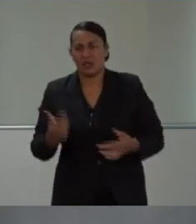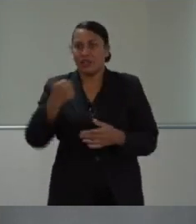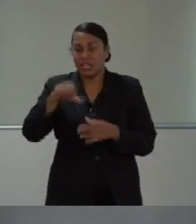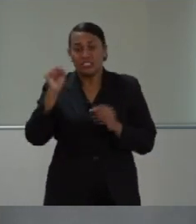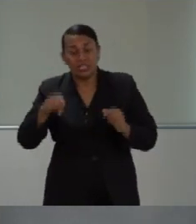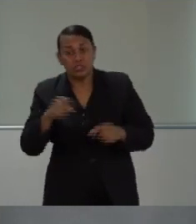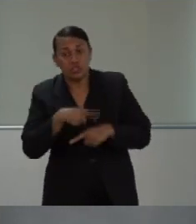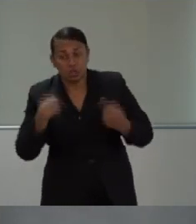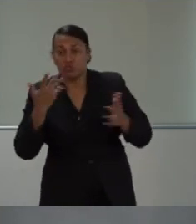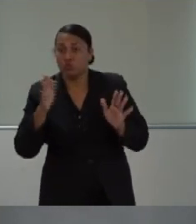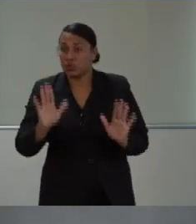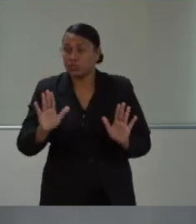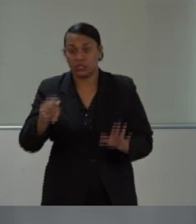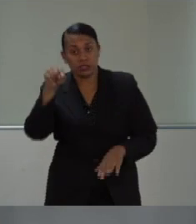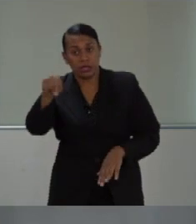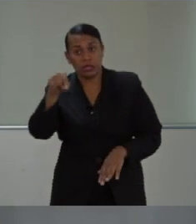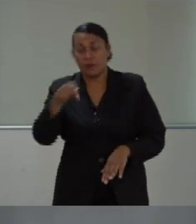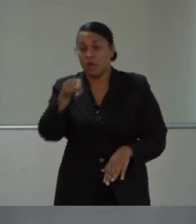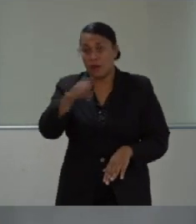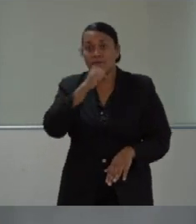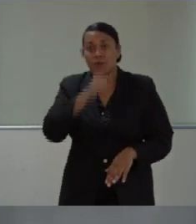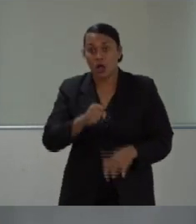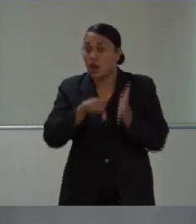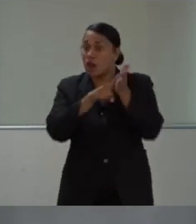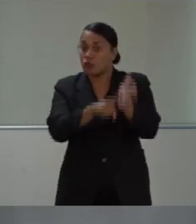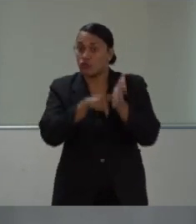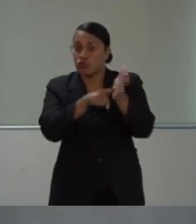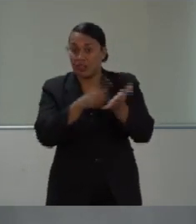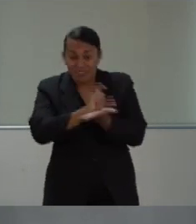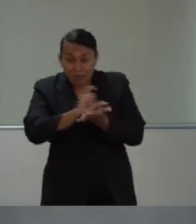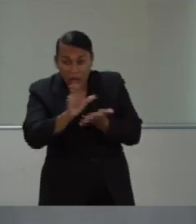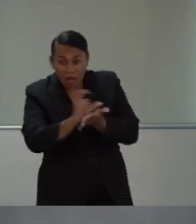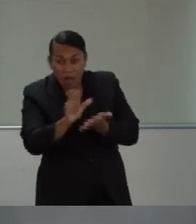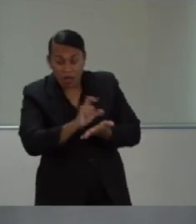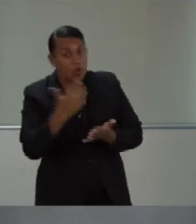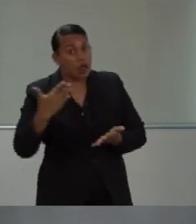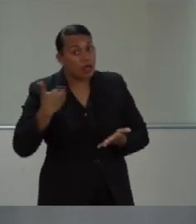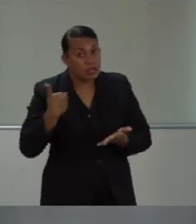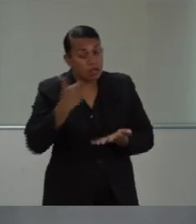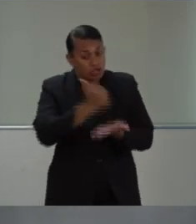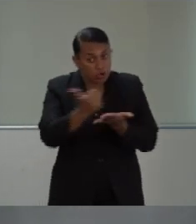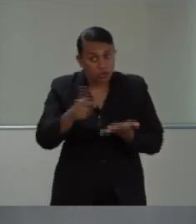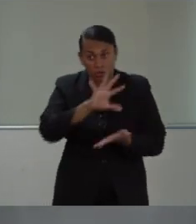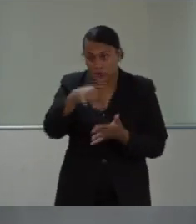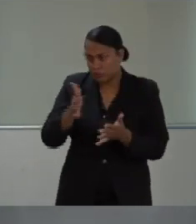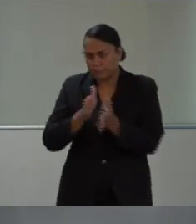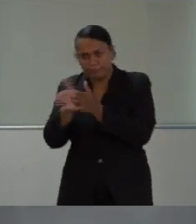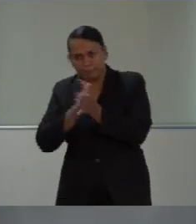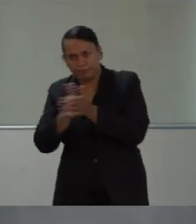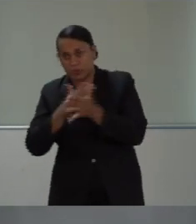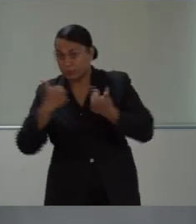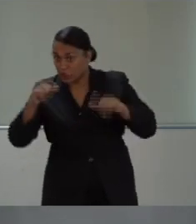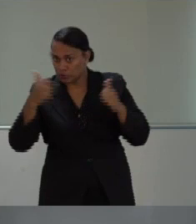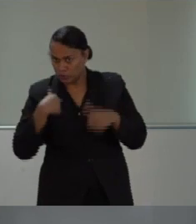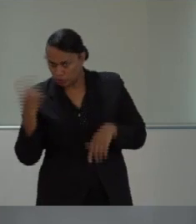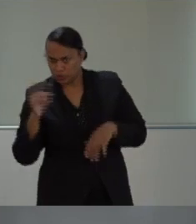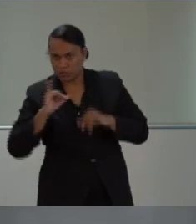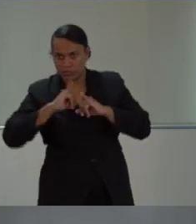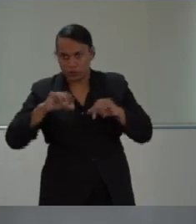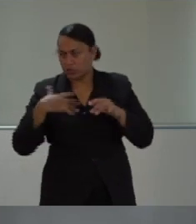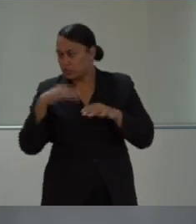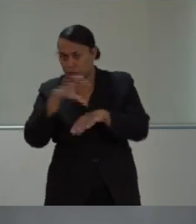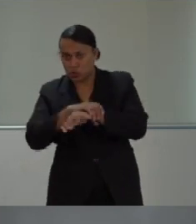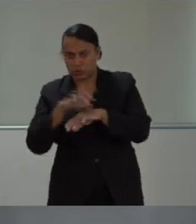that particular person to be cleared by health authorities, and we're eagerly awaiting that to happen so we can deal with him.